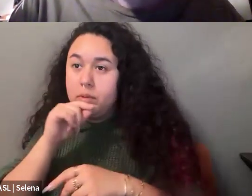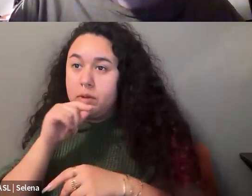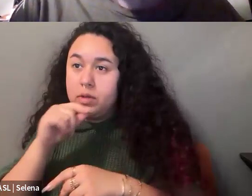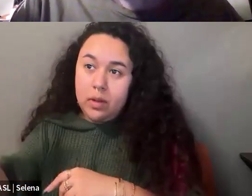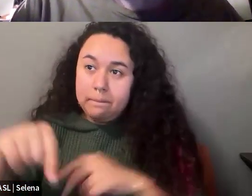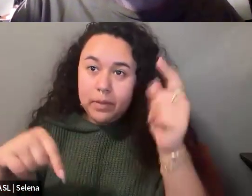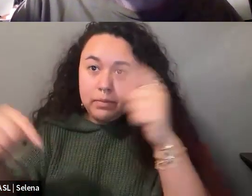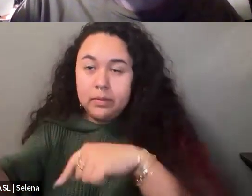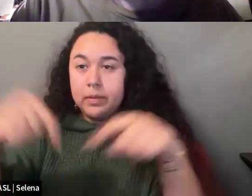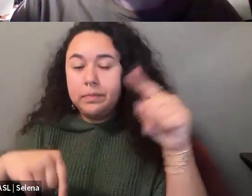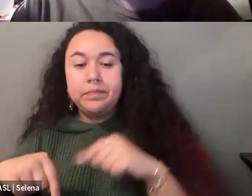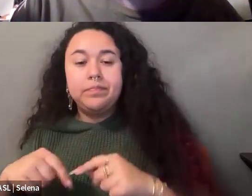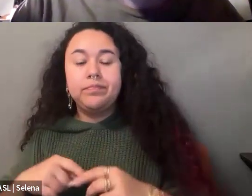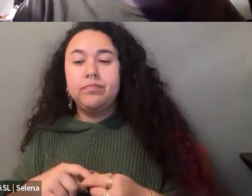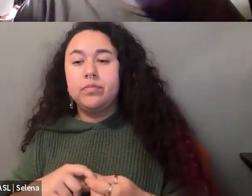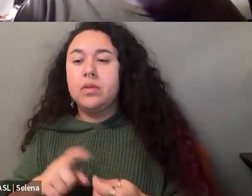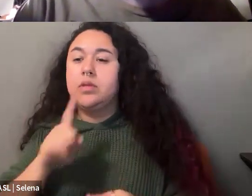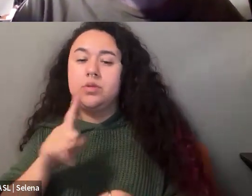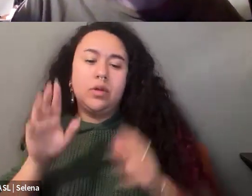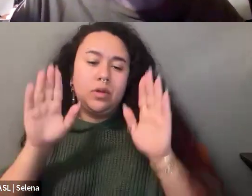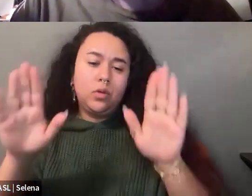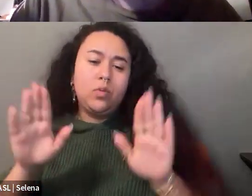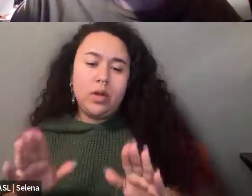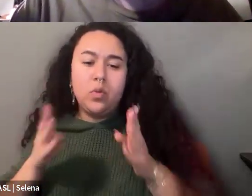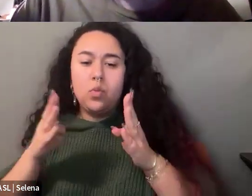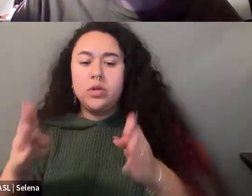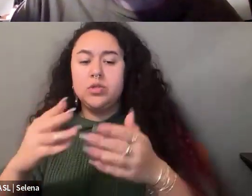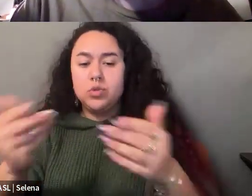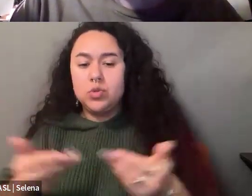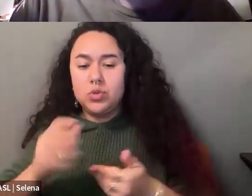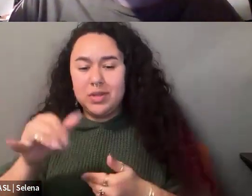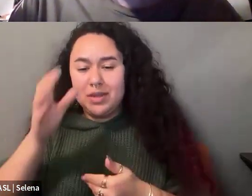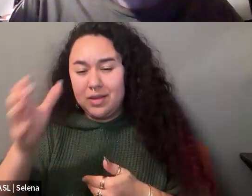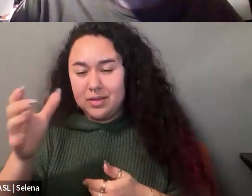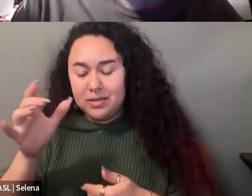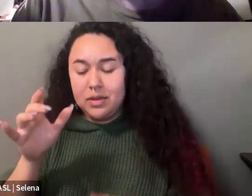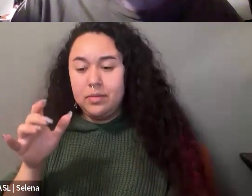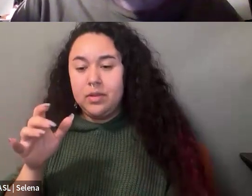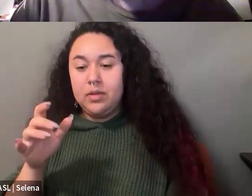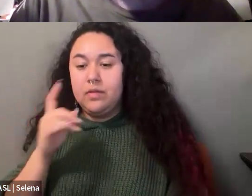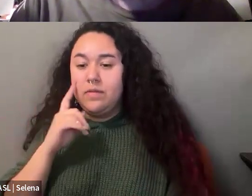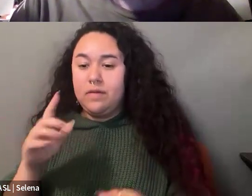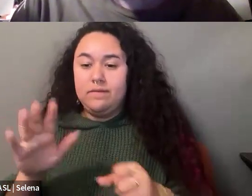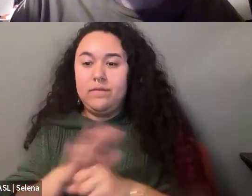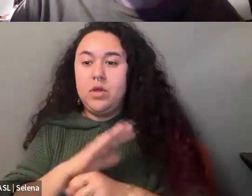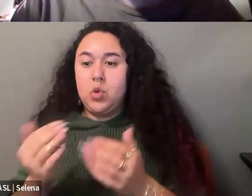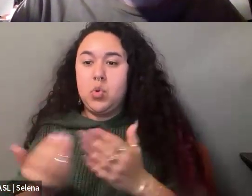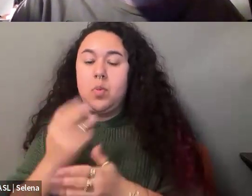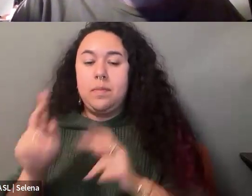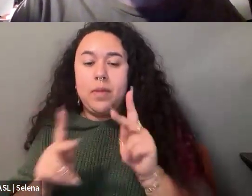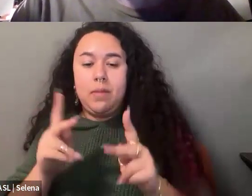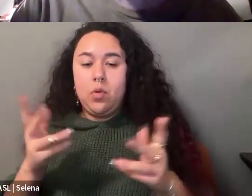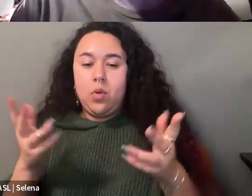out. And it's a really great way to like introduce that concept to entirely new people who